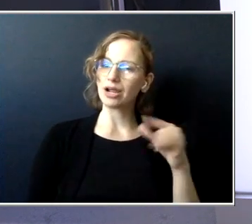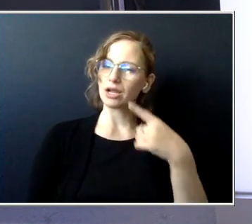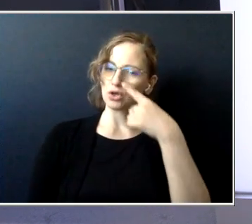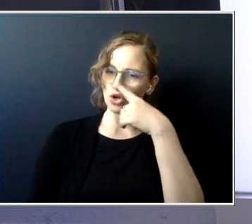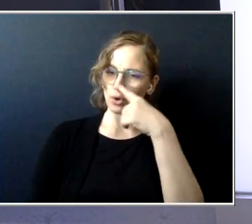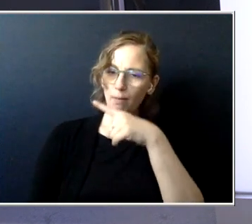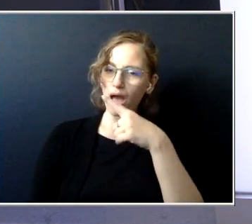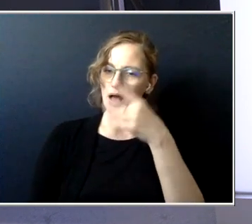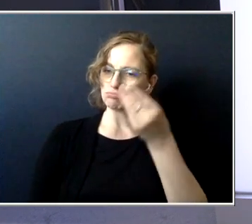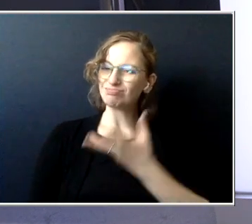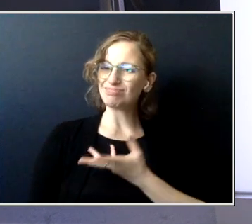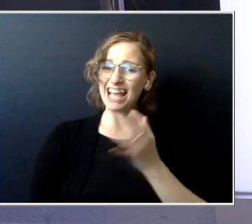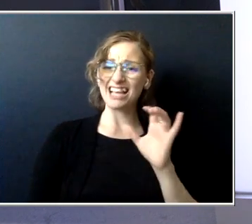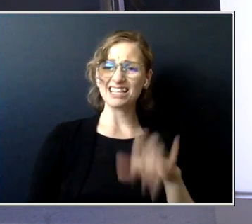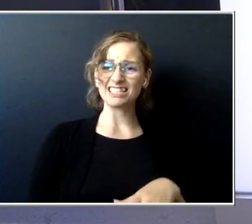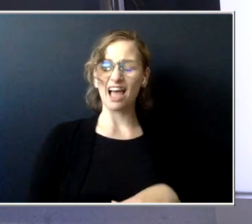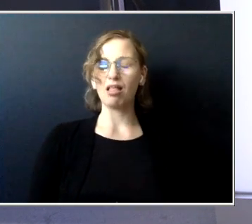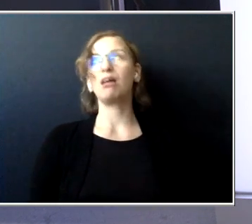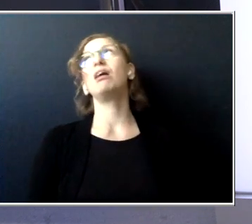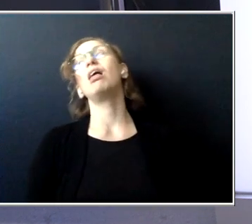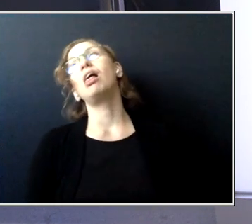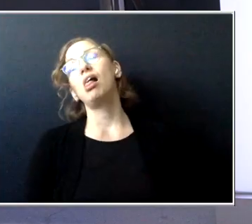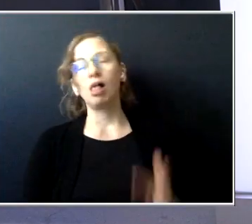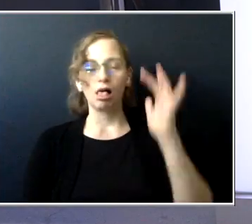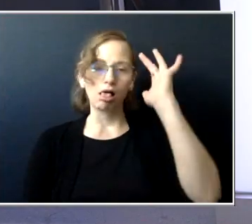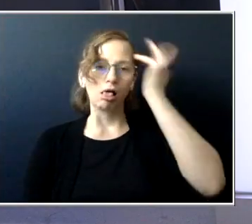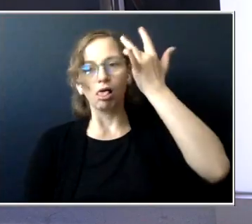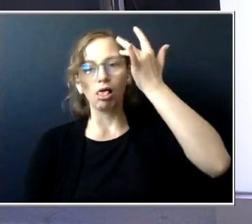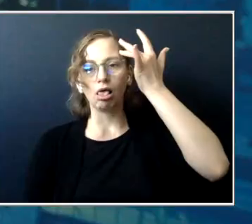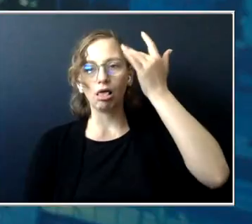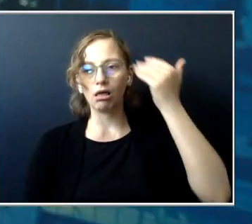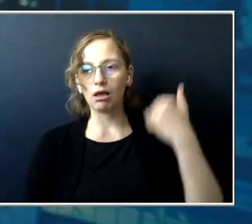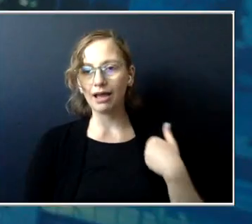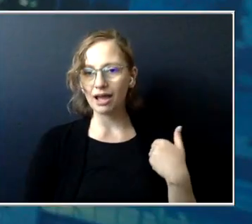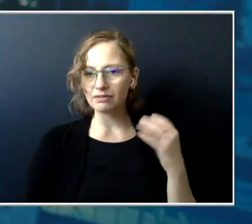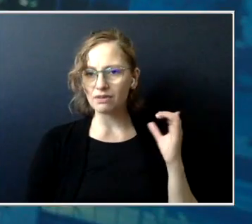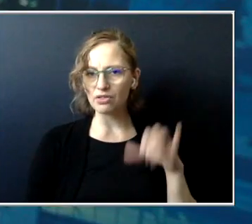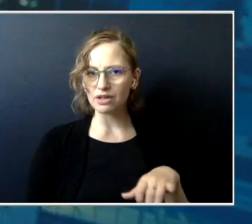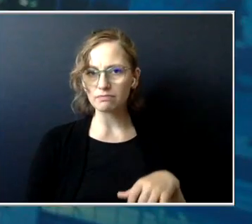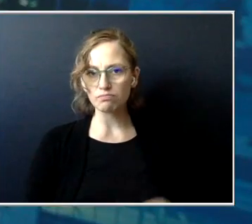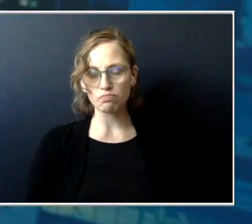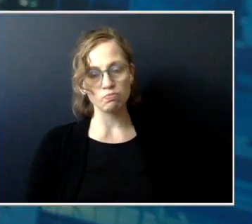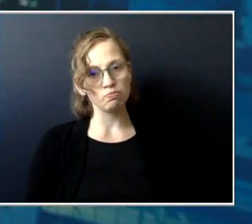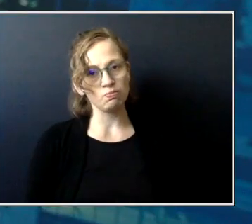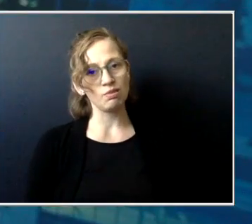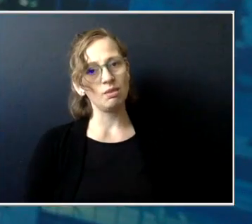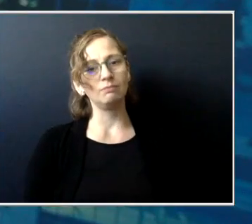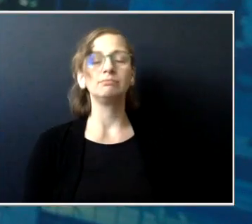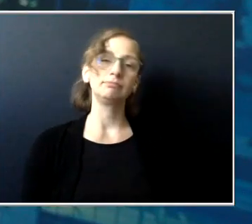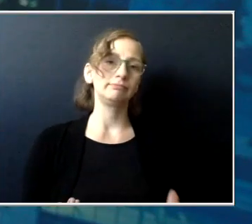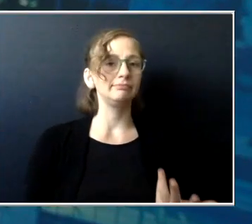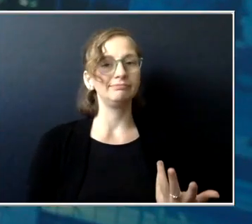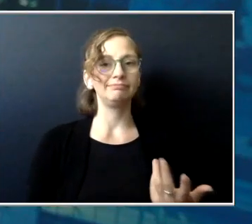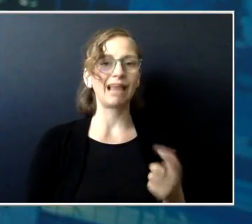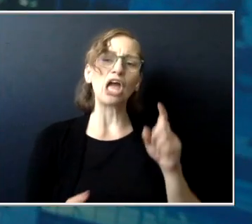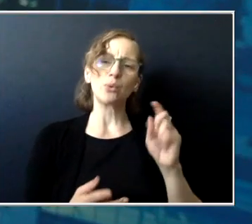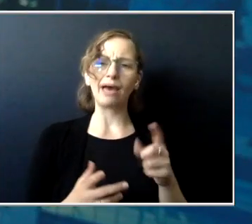to have all this gear with you, or can you tell us a little bit more about it? I guess you have to adjust to,